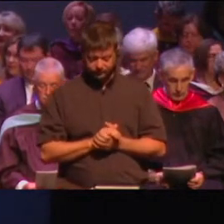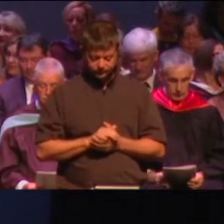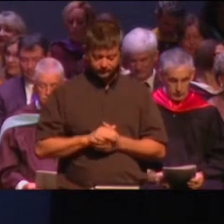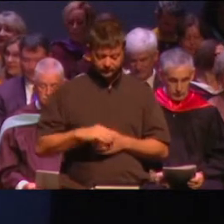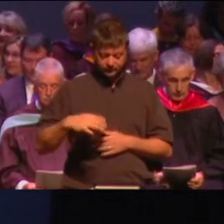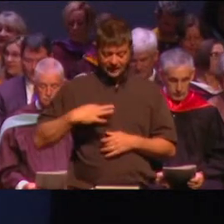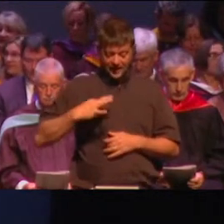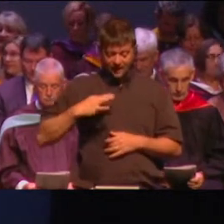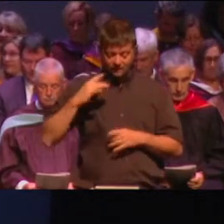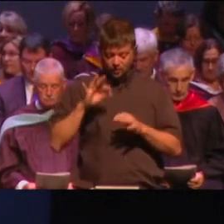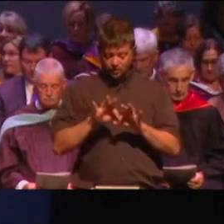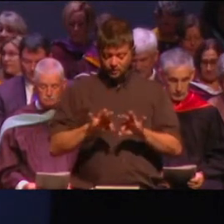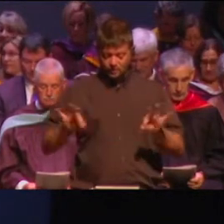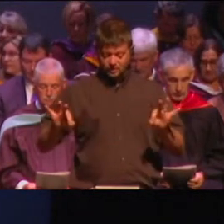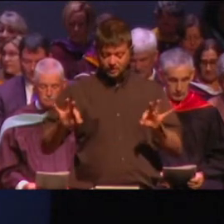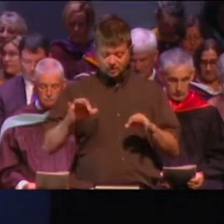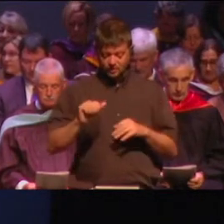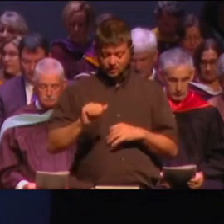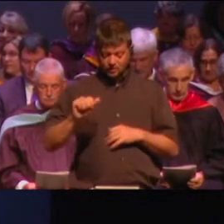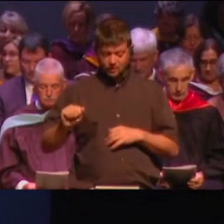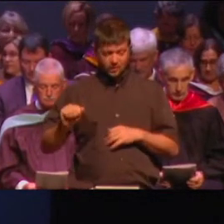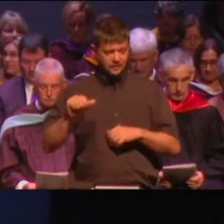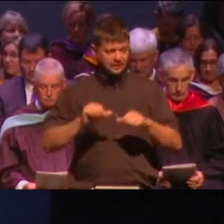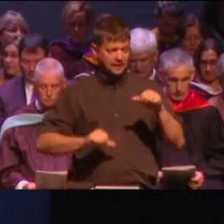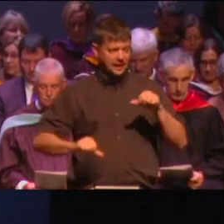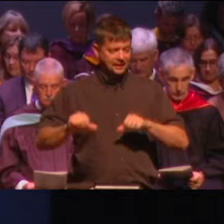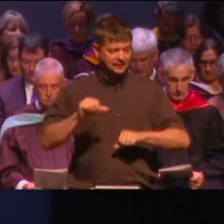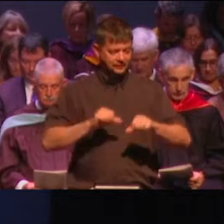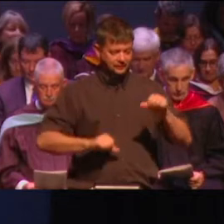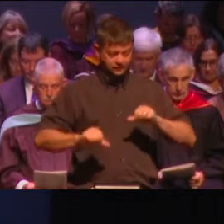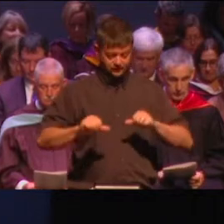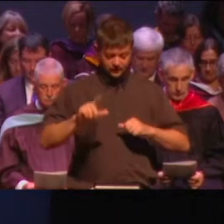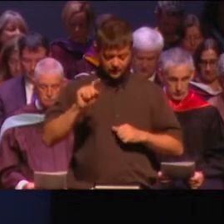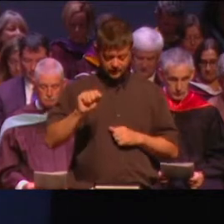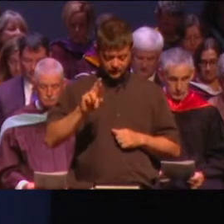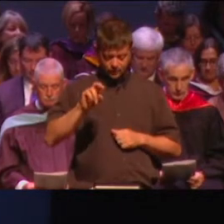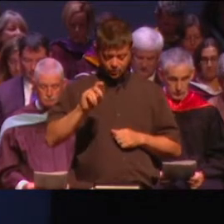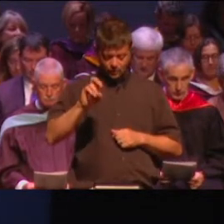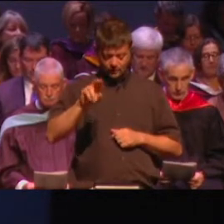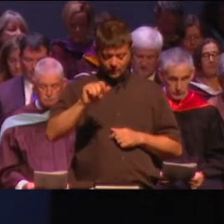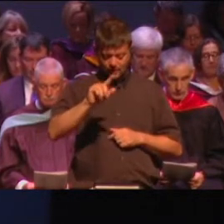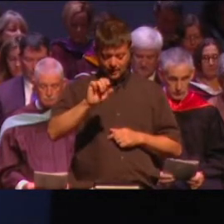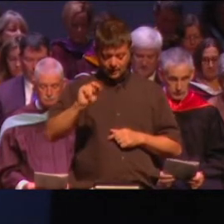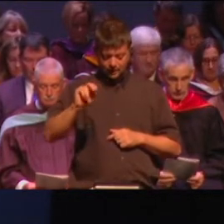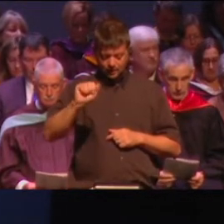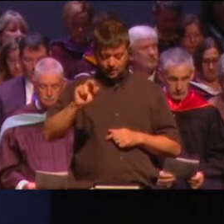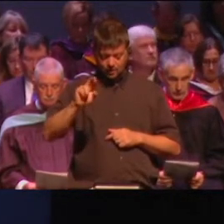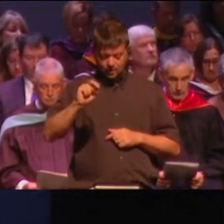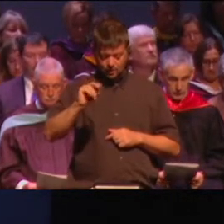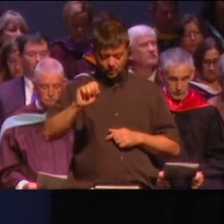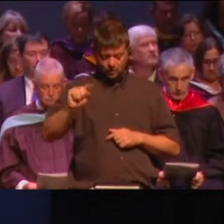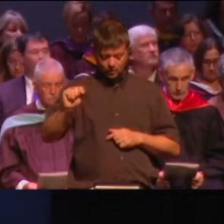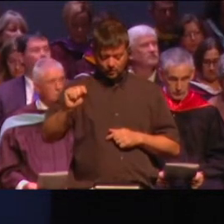Candidates for the degree of Associate in Science, Trevor Allen Arnett.